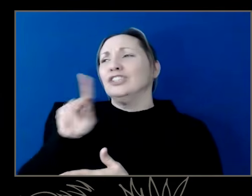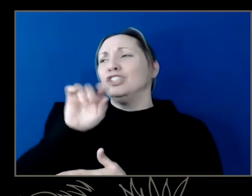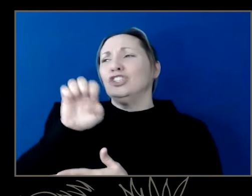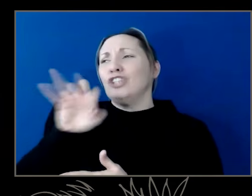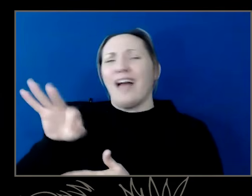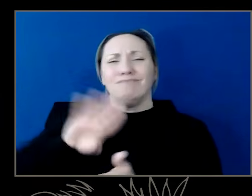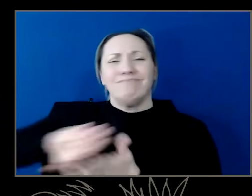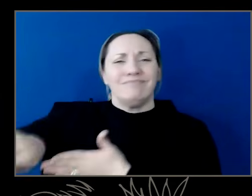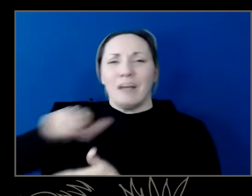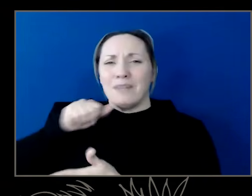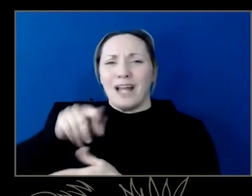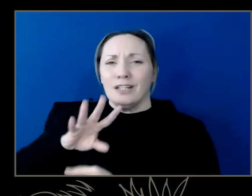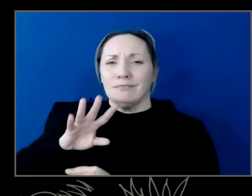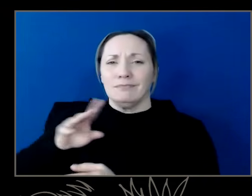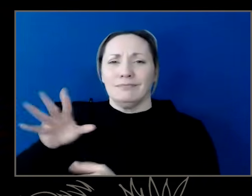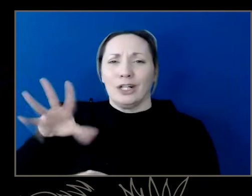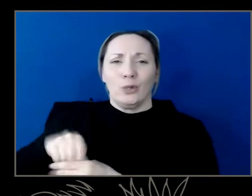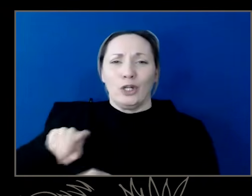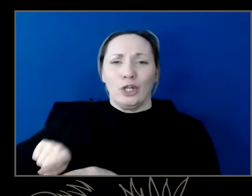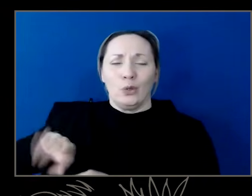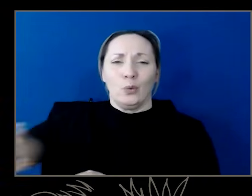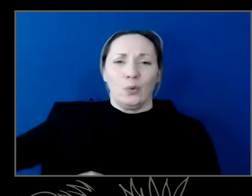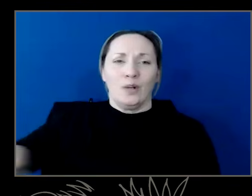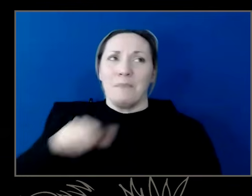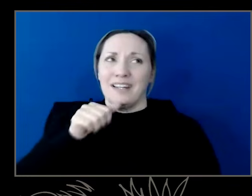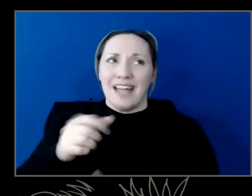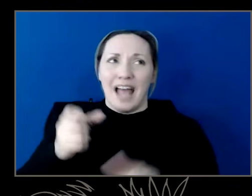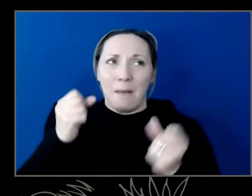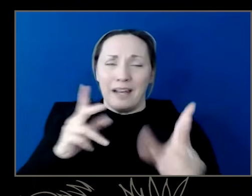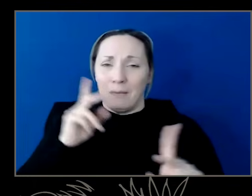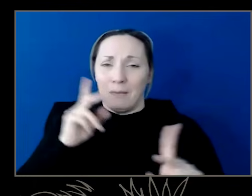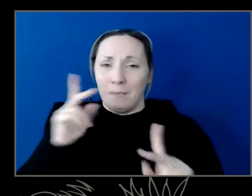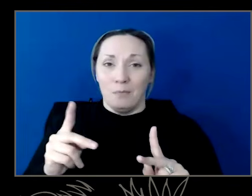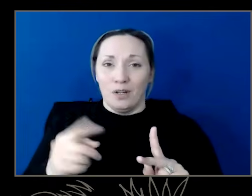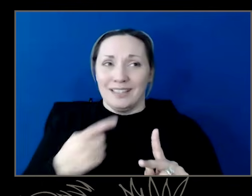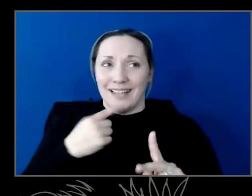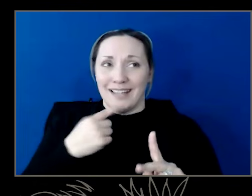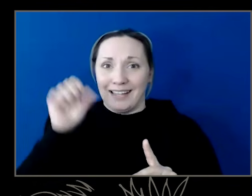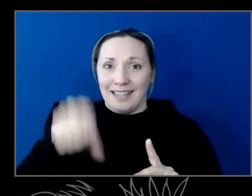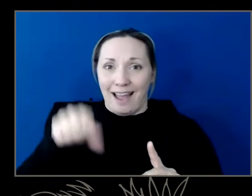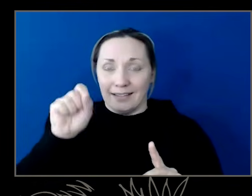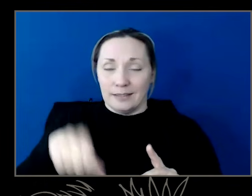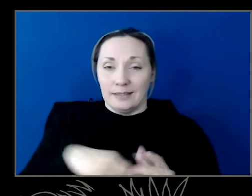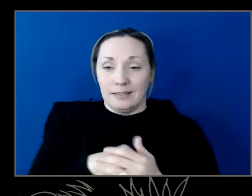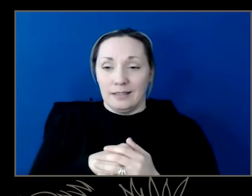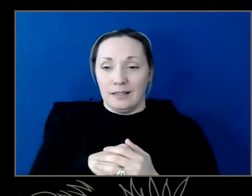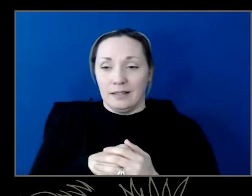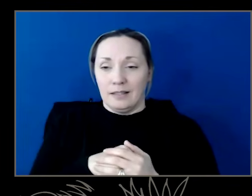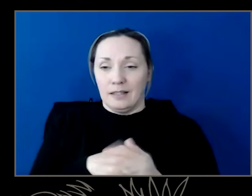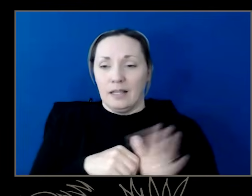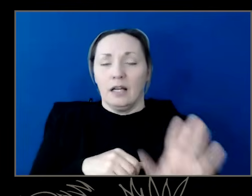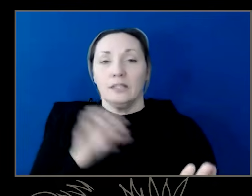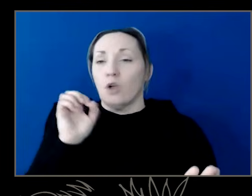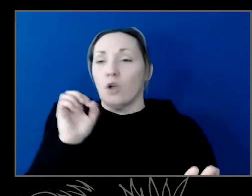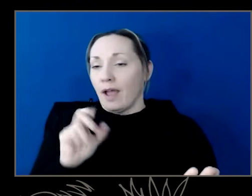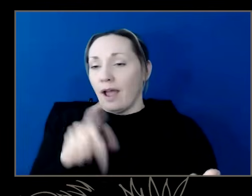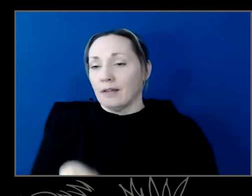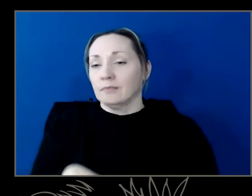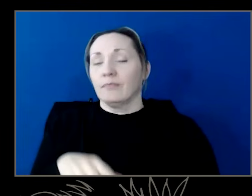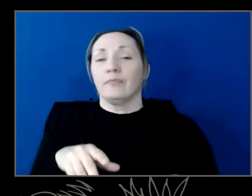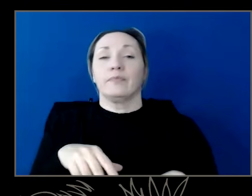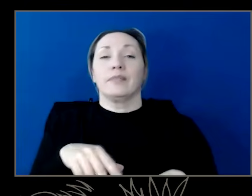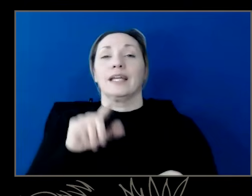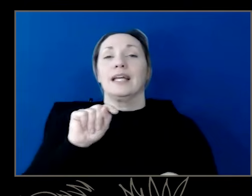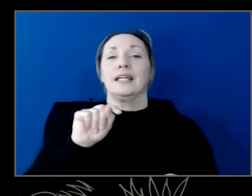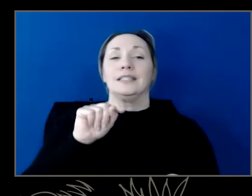many people shouted yeah, and that you're not. It's okay.